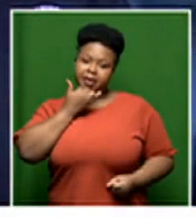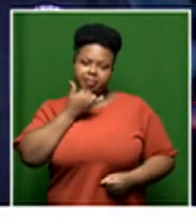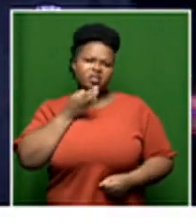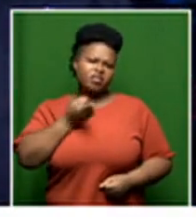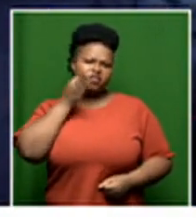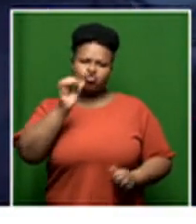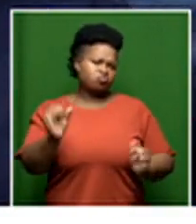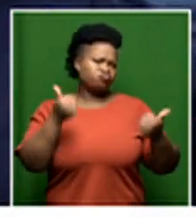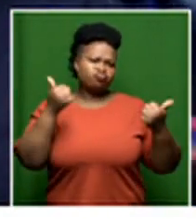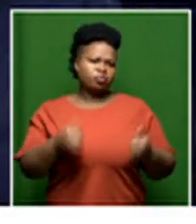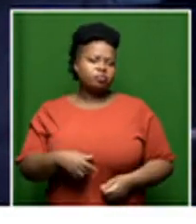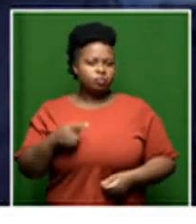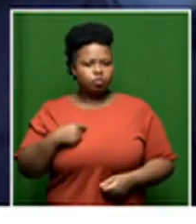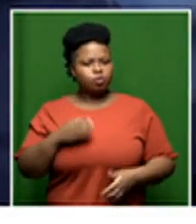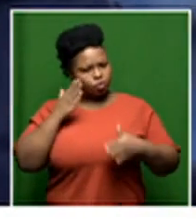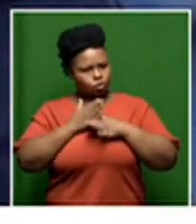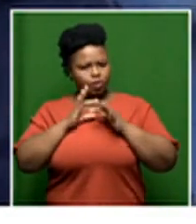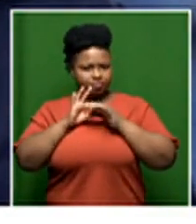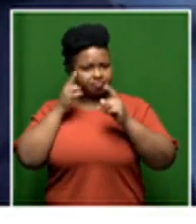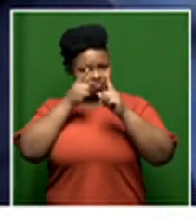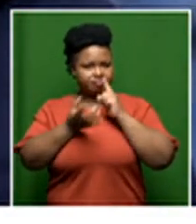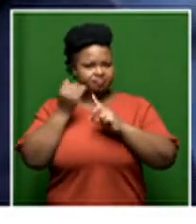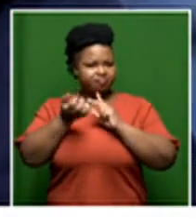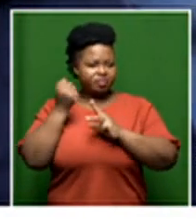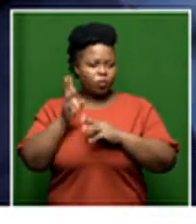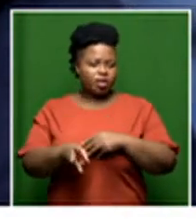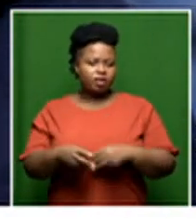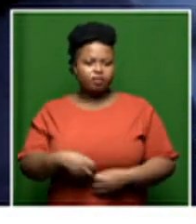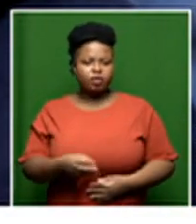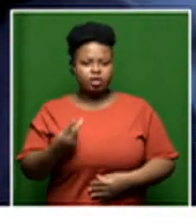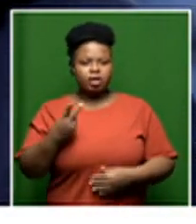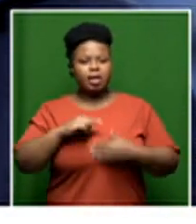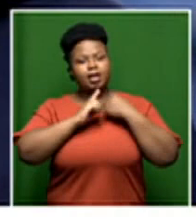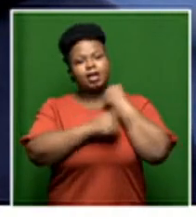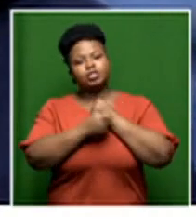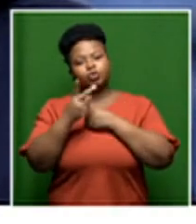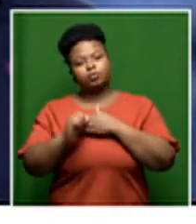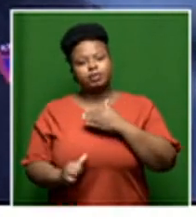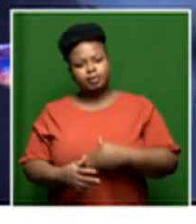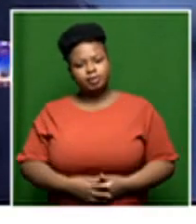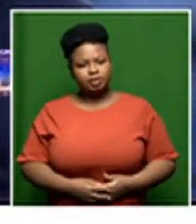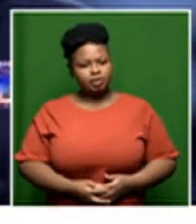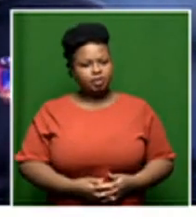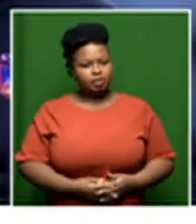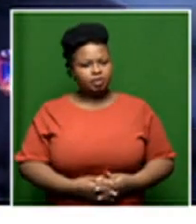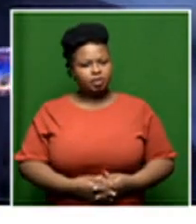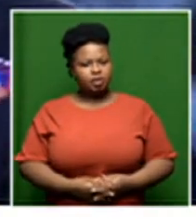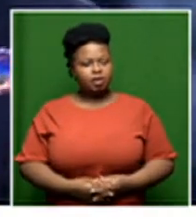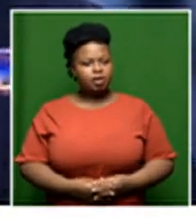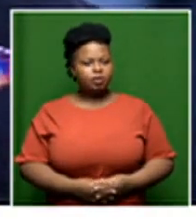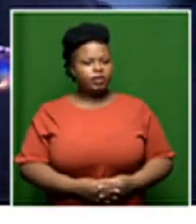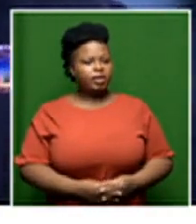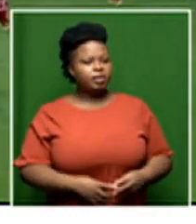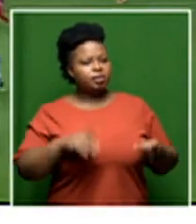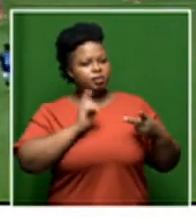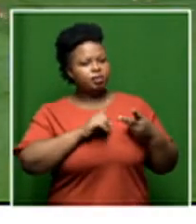future is bright, and we will work towards achieving those key objectives in the last 2 months of the season. What is the relationship going to be